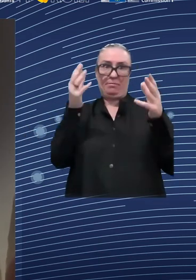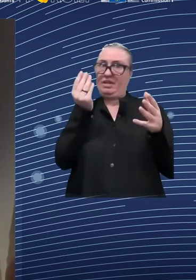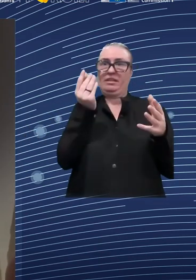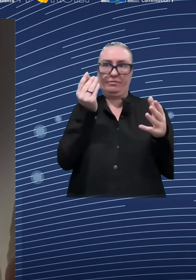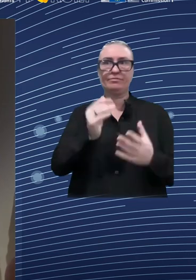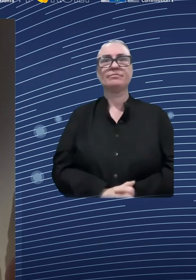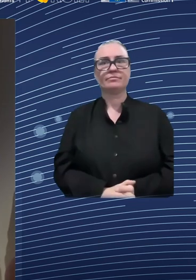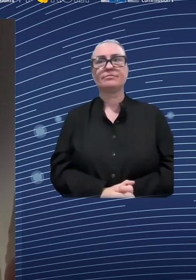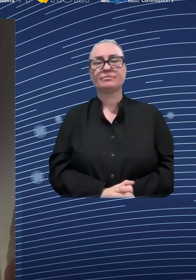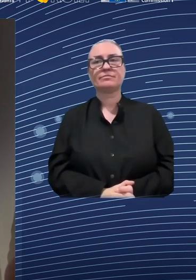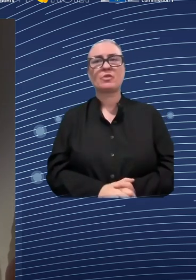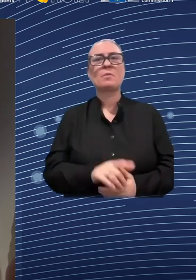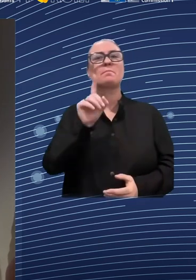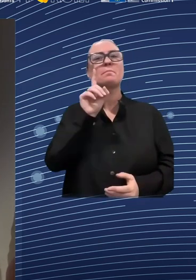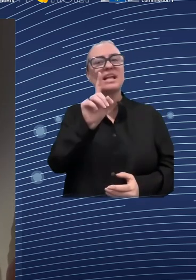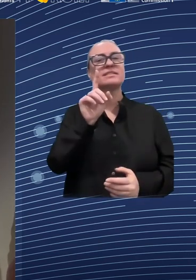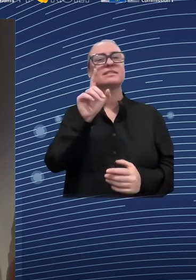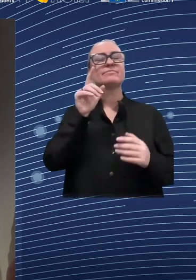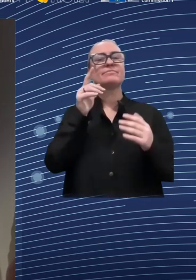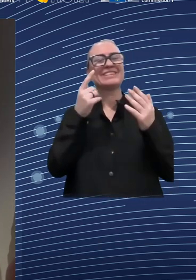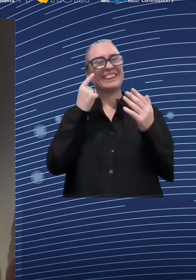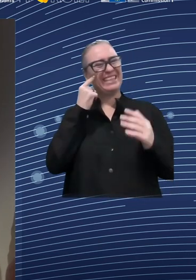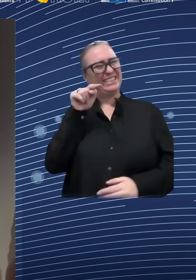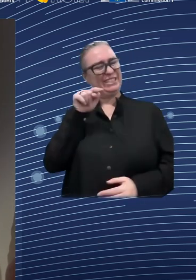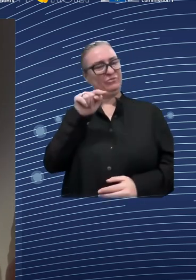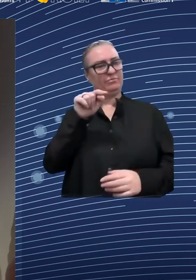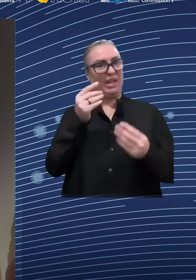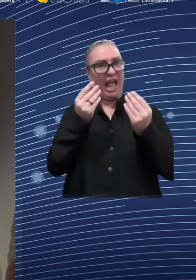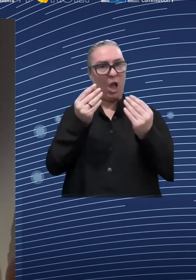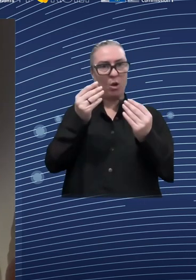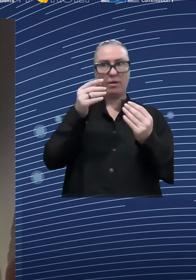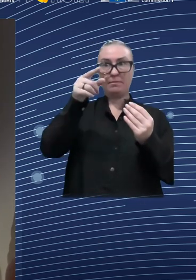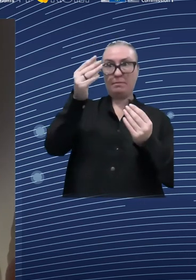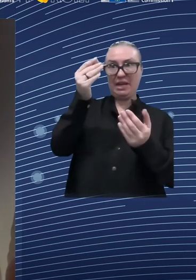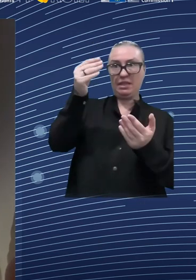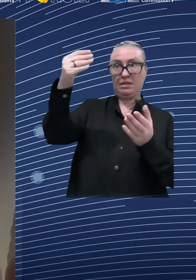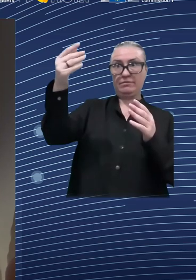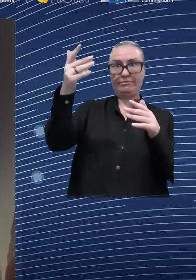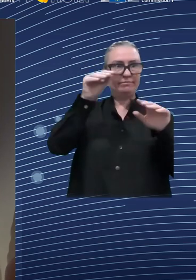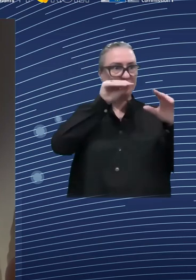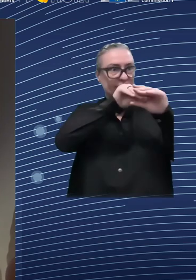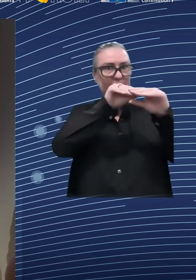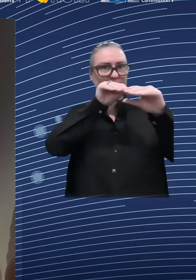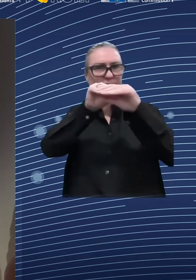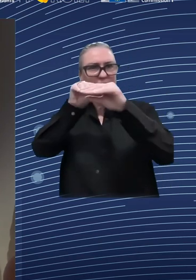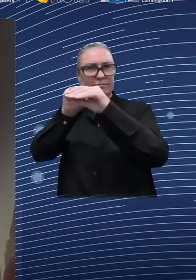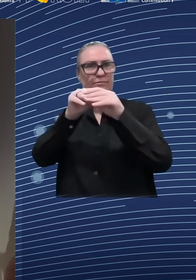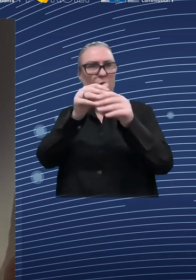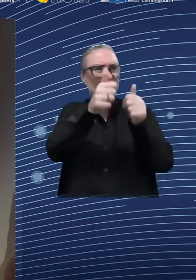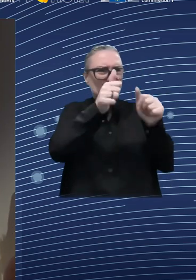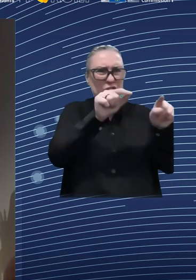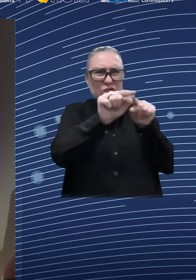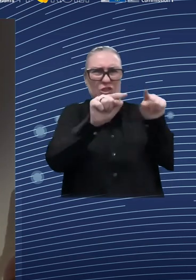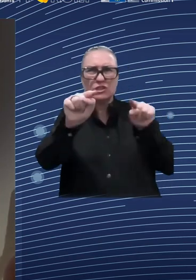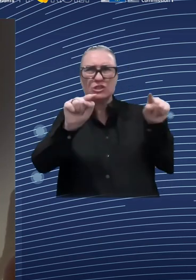age of globalization, and we can get a training from like literally everywhere in the world. I